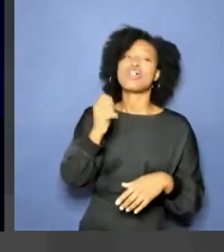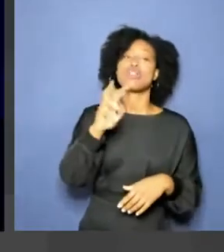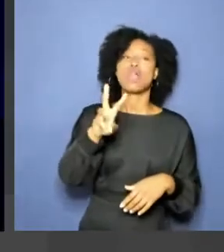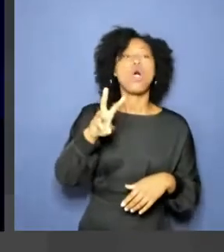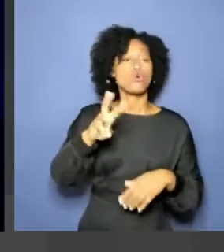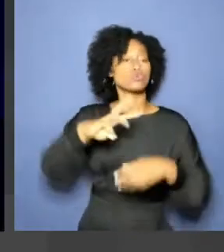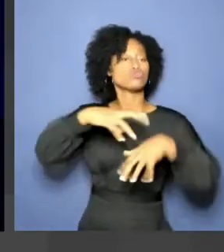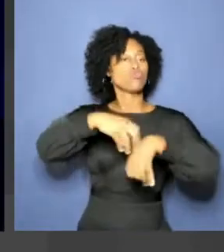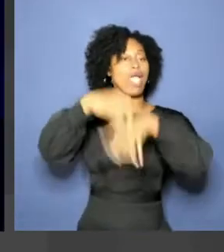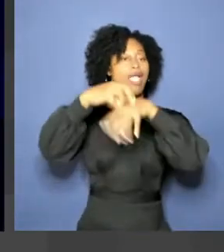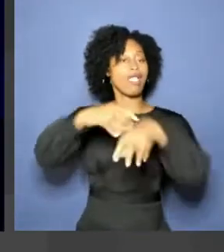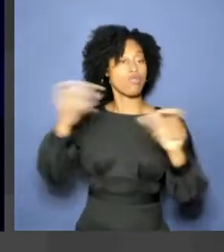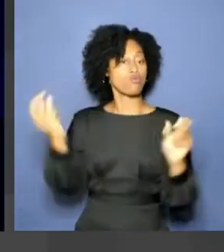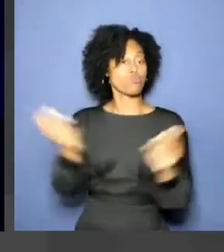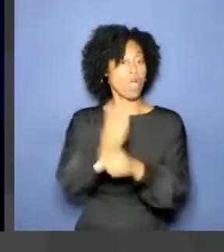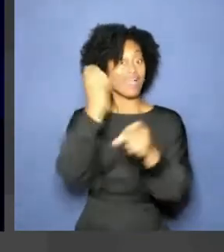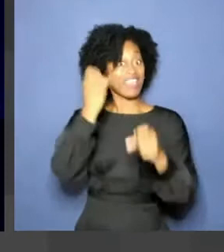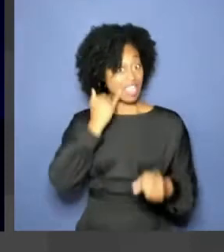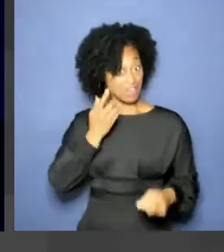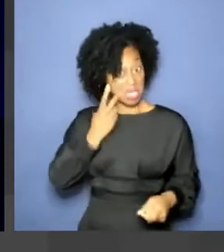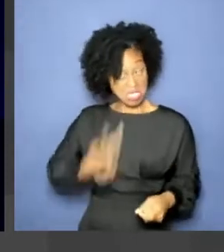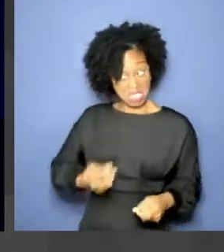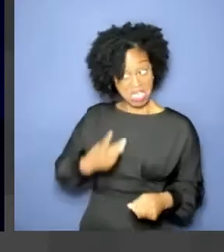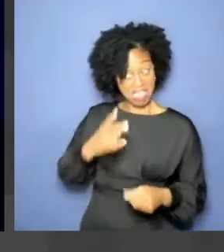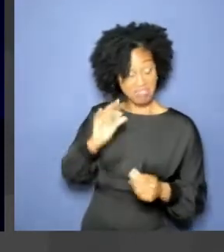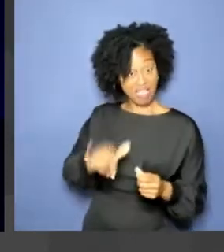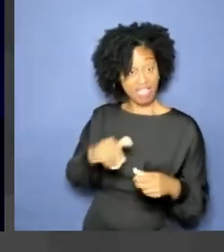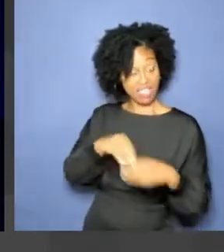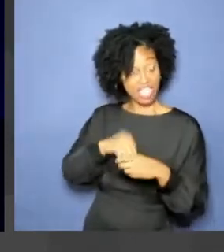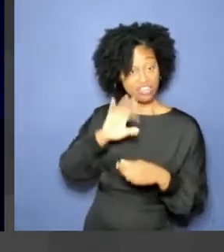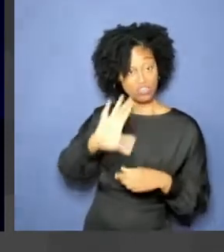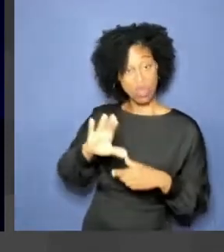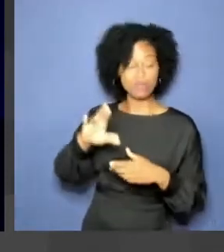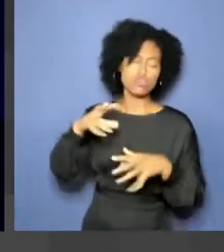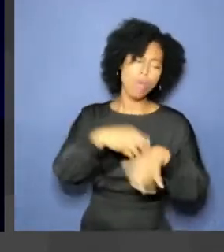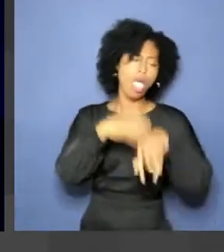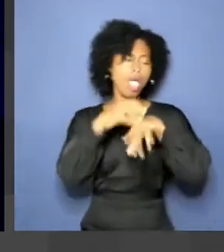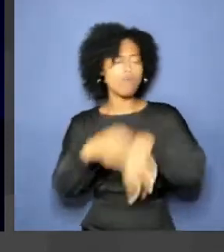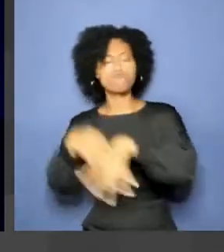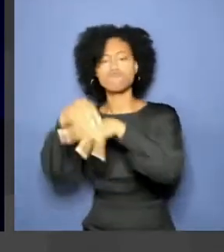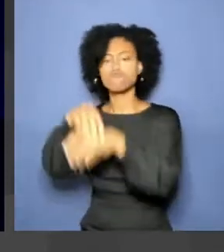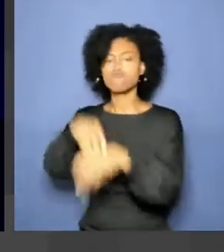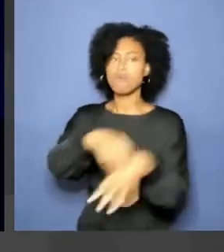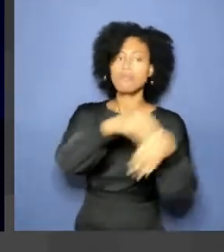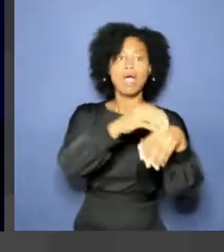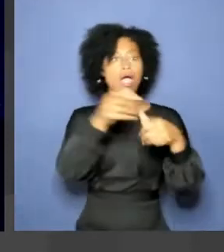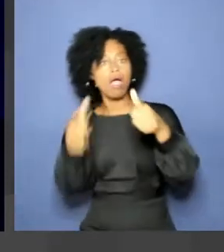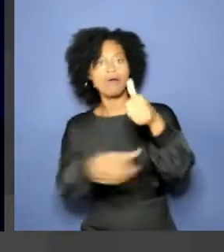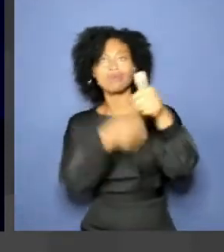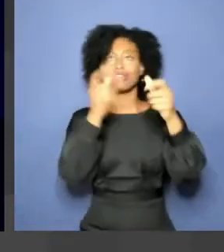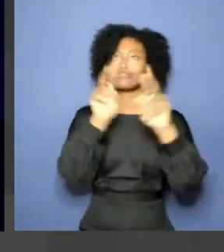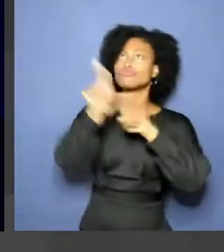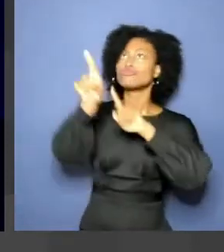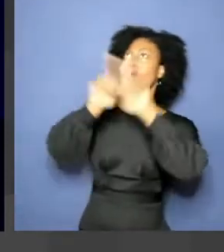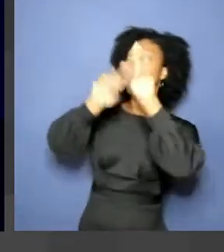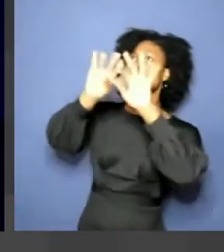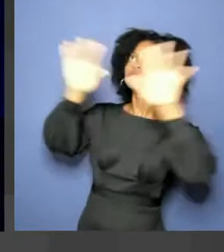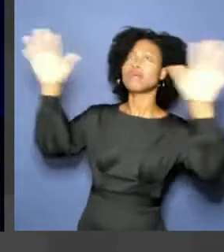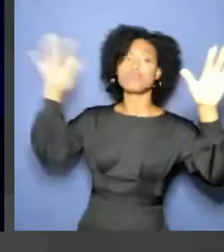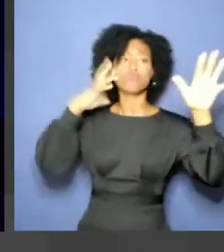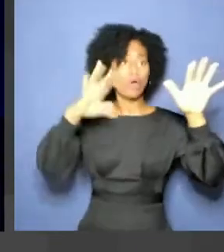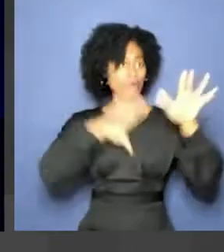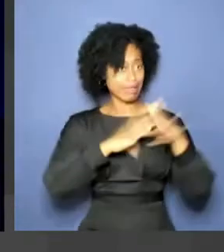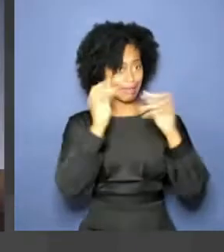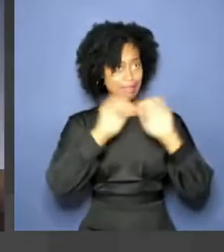you haven't run into these majestic creatures swimming around under the stars on a clear night, you are really